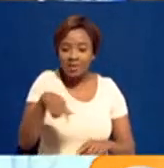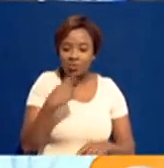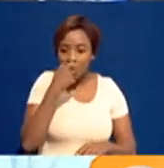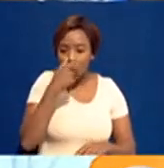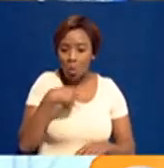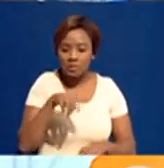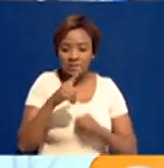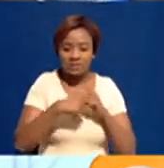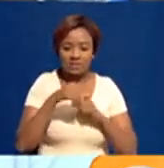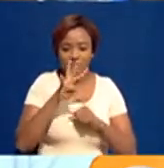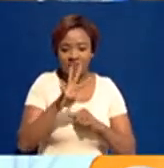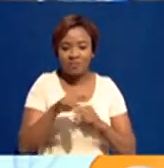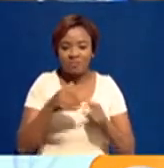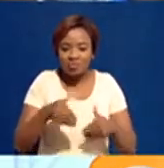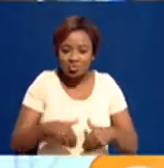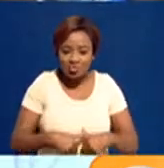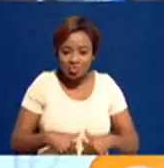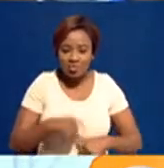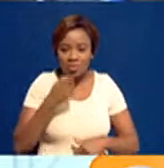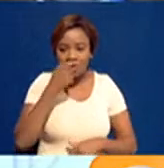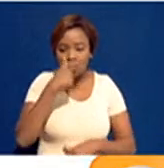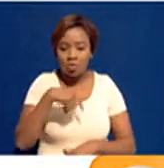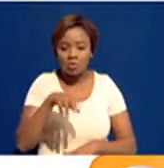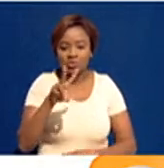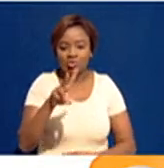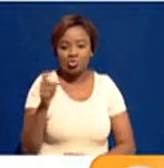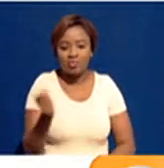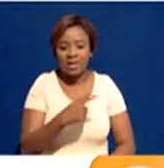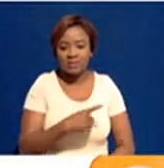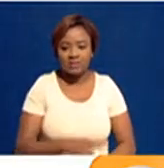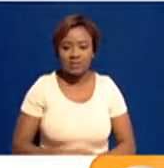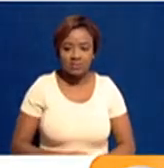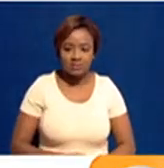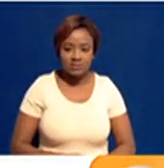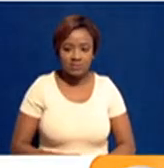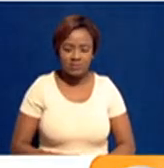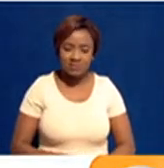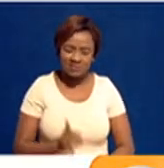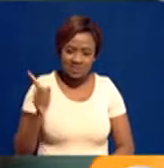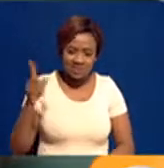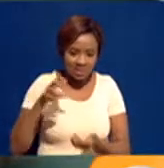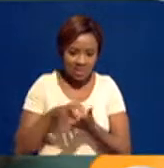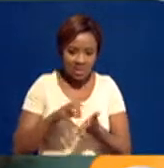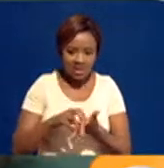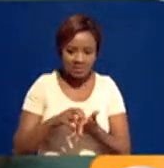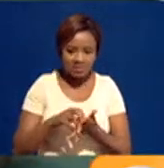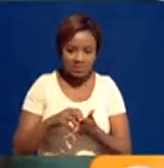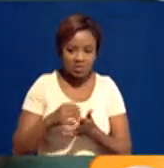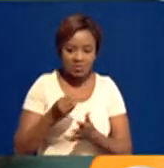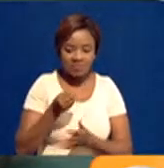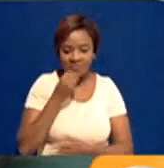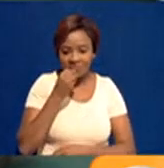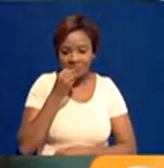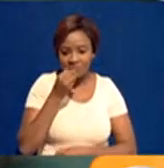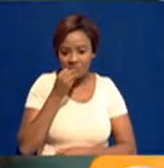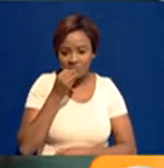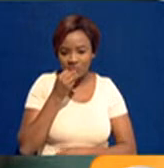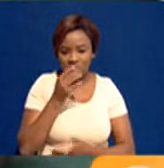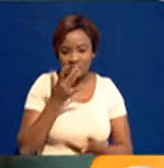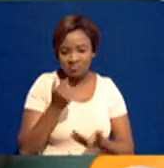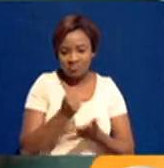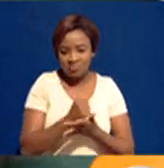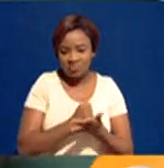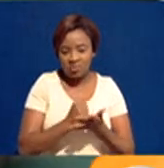years, and the youngest is at 2 months. This case of suspected food poisoning in Tirigoi village comes